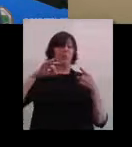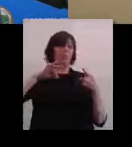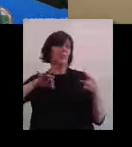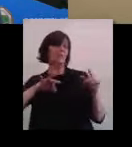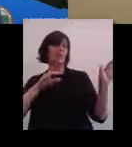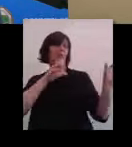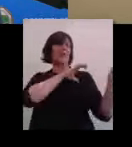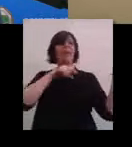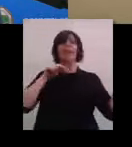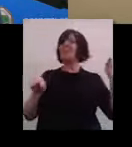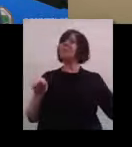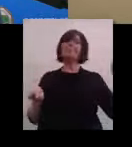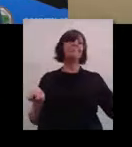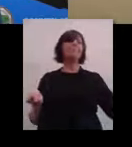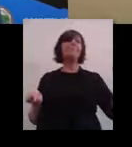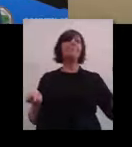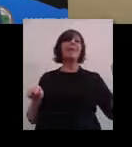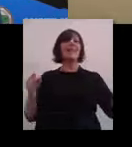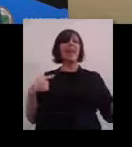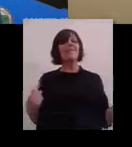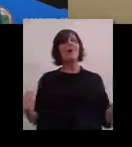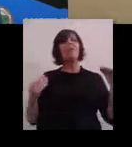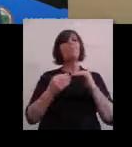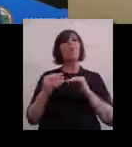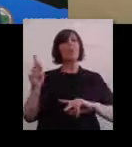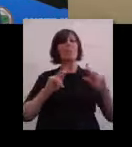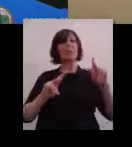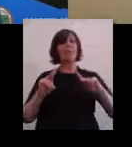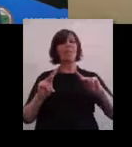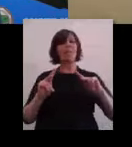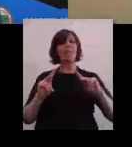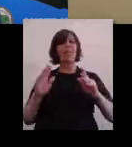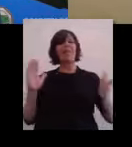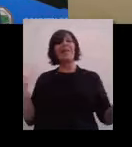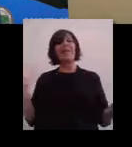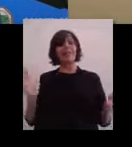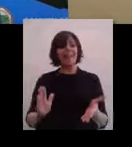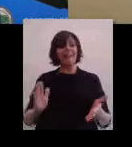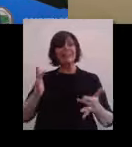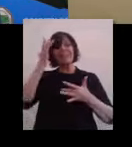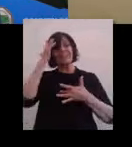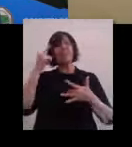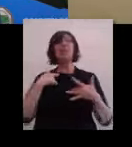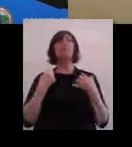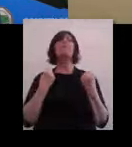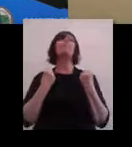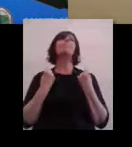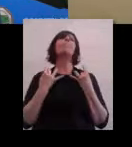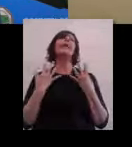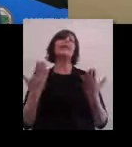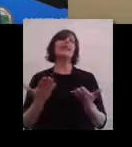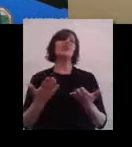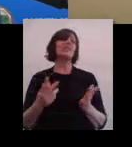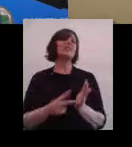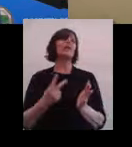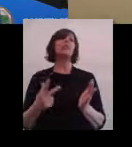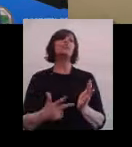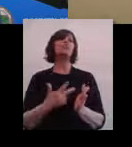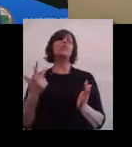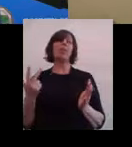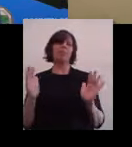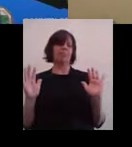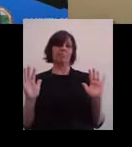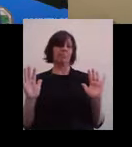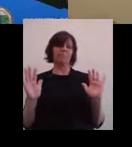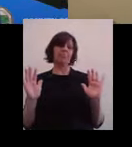that have 300,000 more people in their counties than Erie County has, and we have many more cases and double or triple the deaths. So that just tells us we still